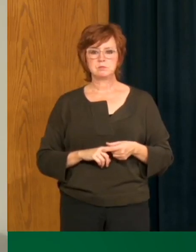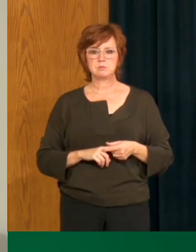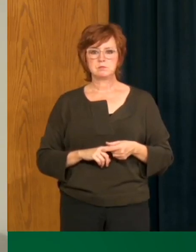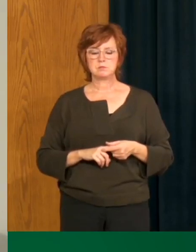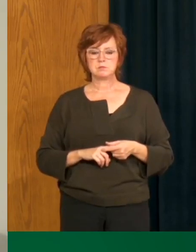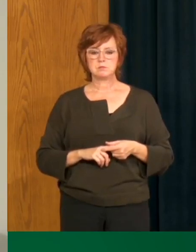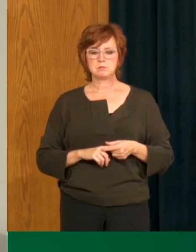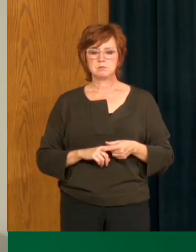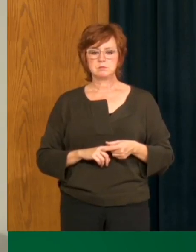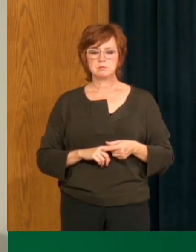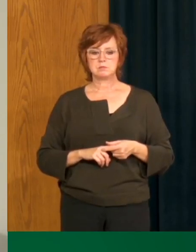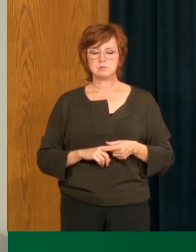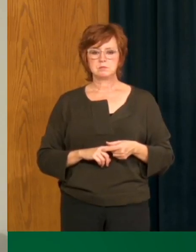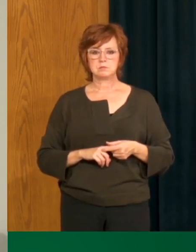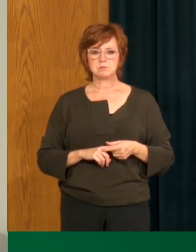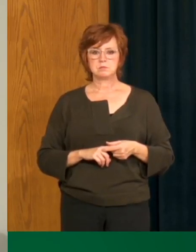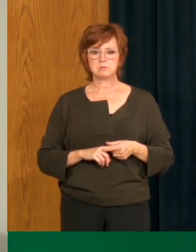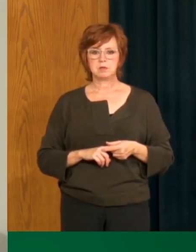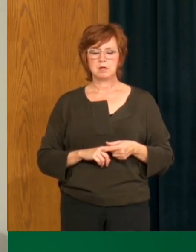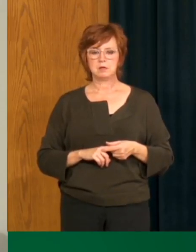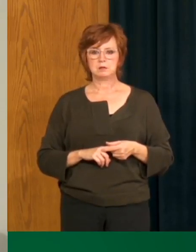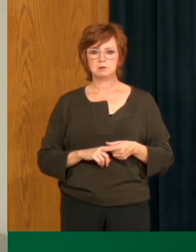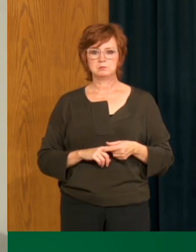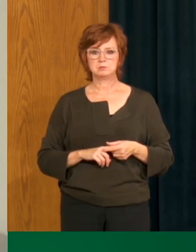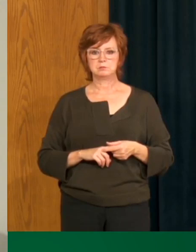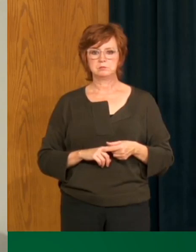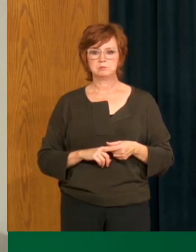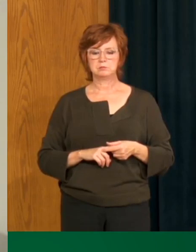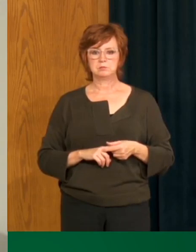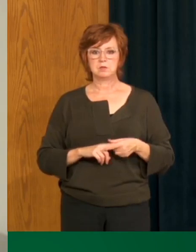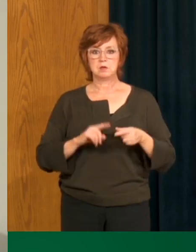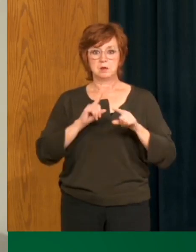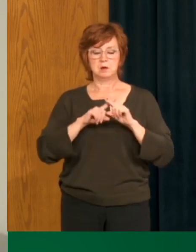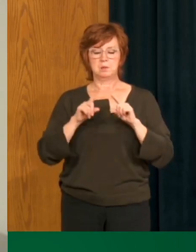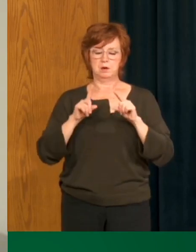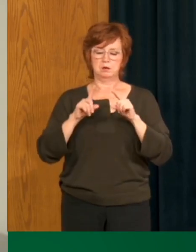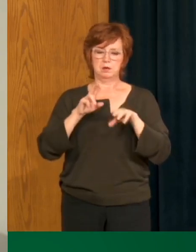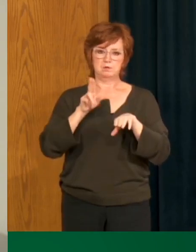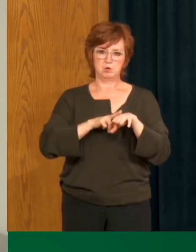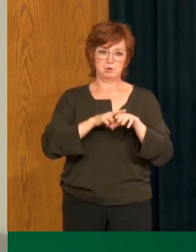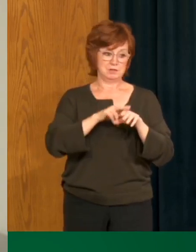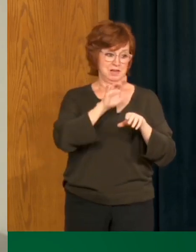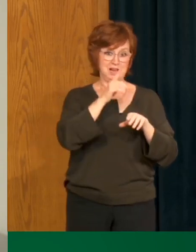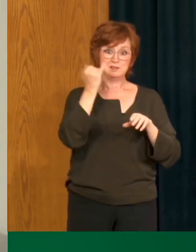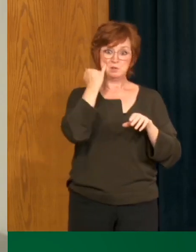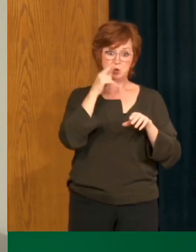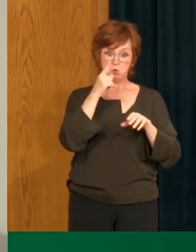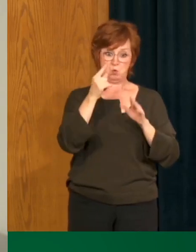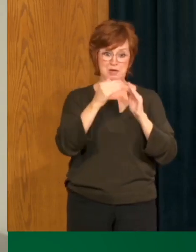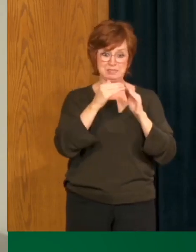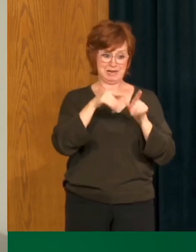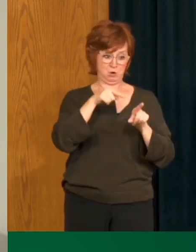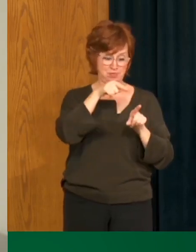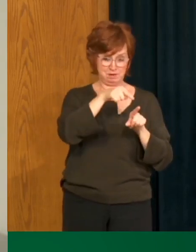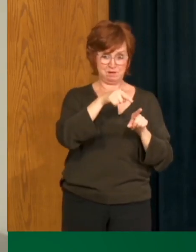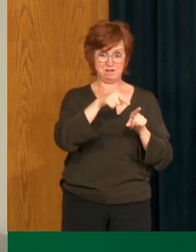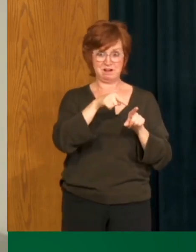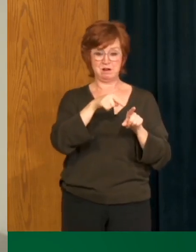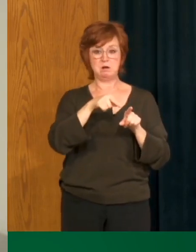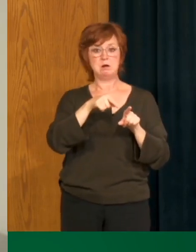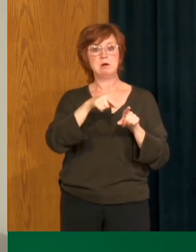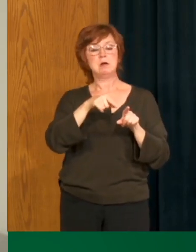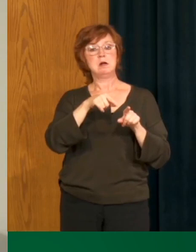are in a setting where there's an outbreak, then, it's not really advisable to attend a funeral or have a large gathering like a wedding, or attend a wedding in